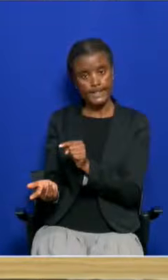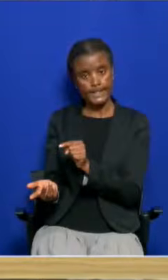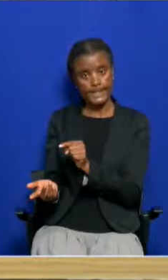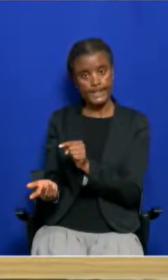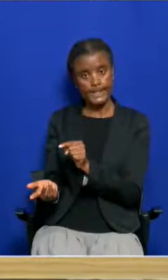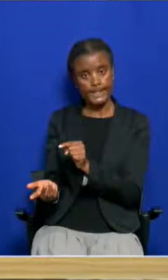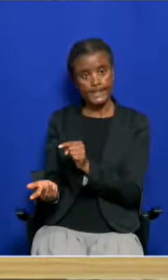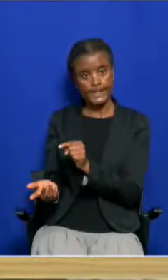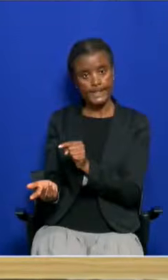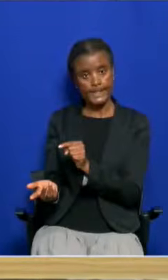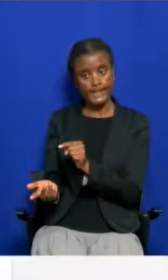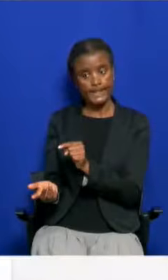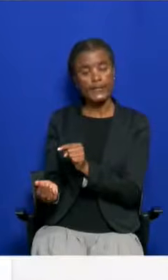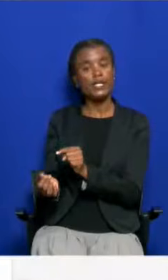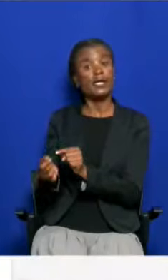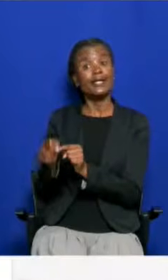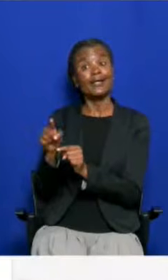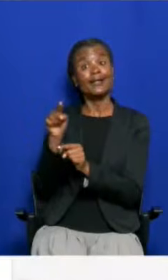murder.